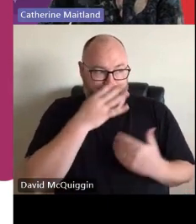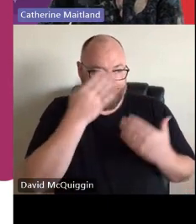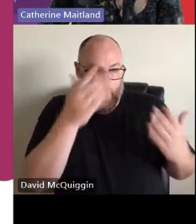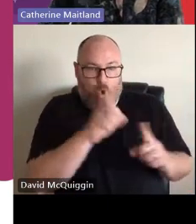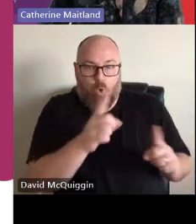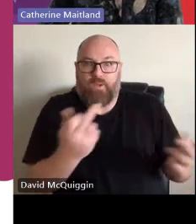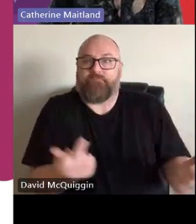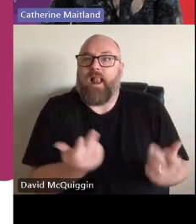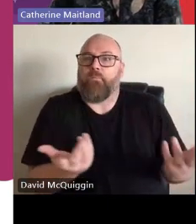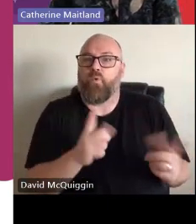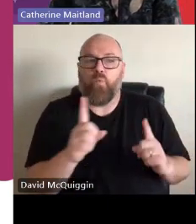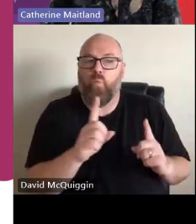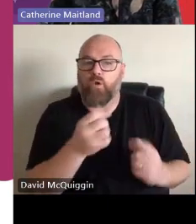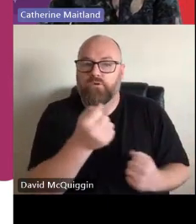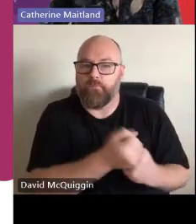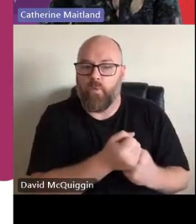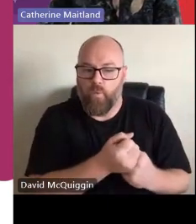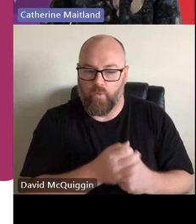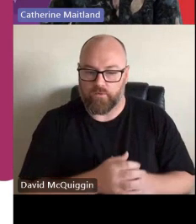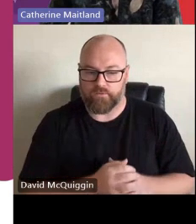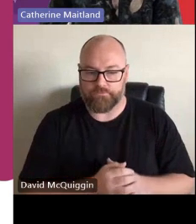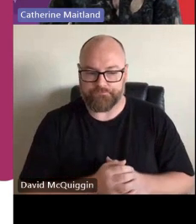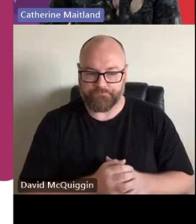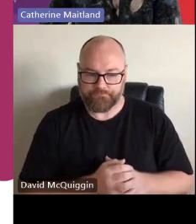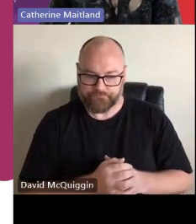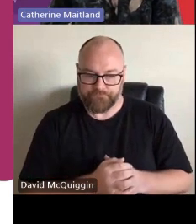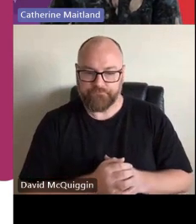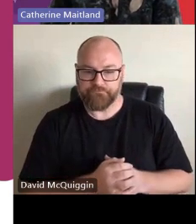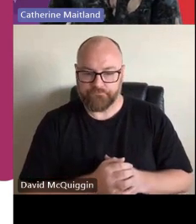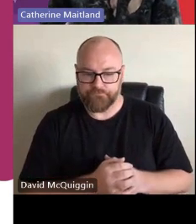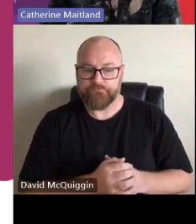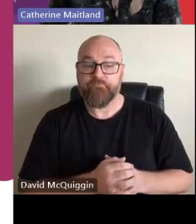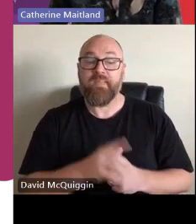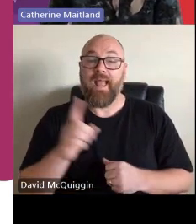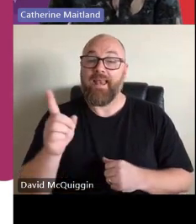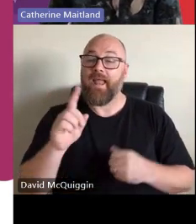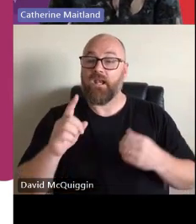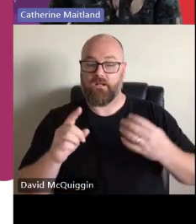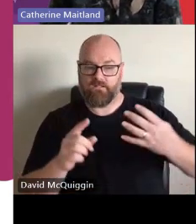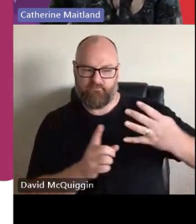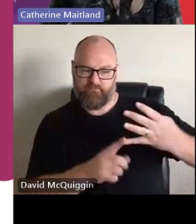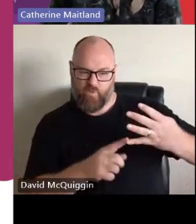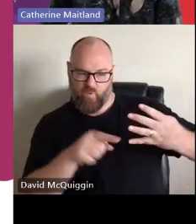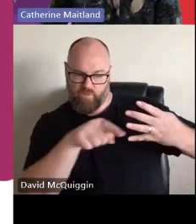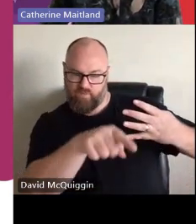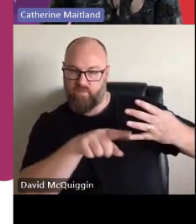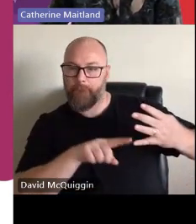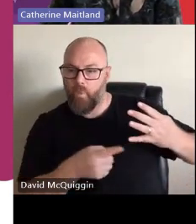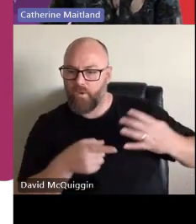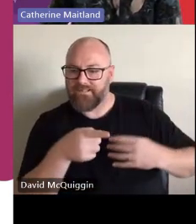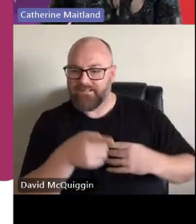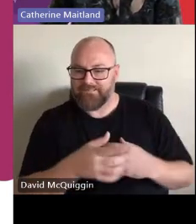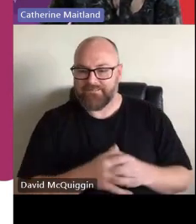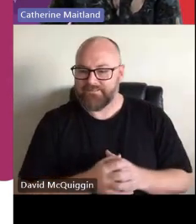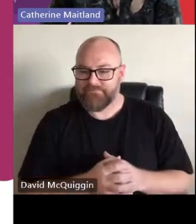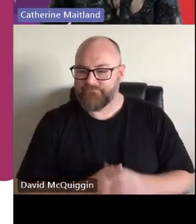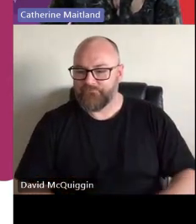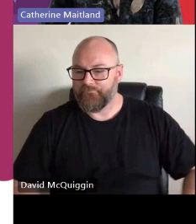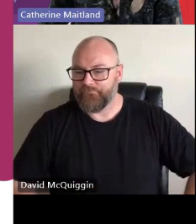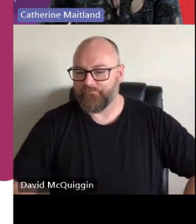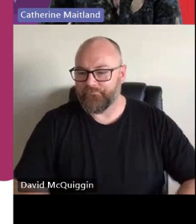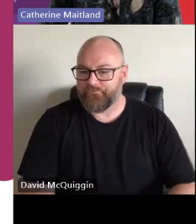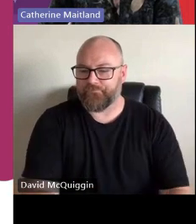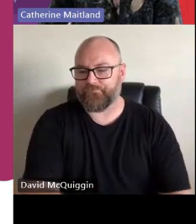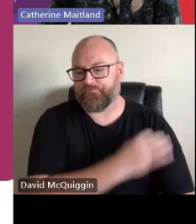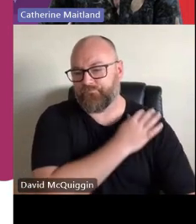medicalized process of providing evidence is inconsistent, lengthy, and inequitable to those who